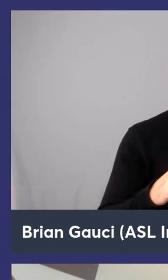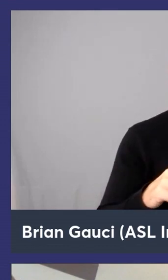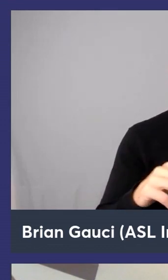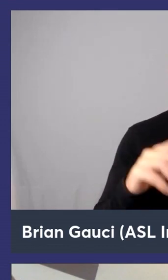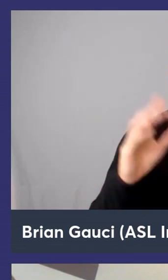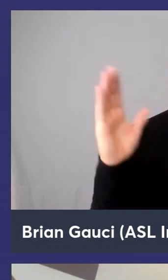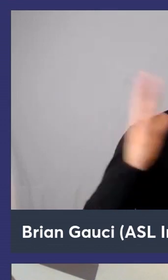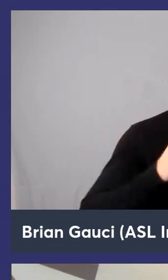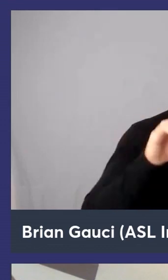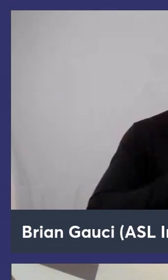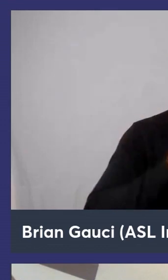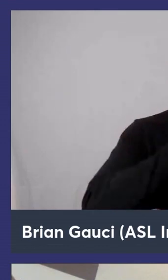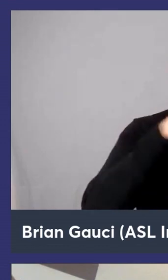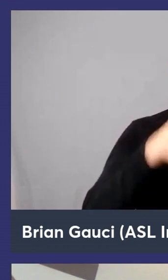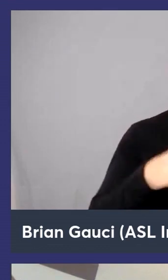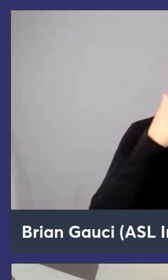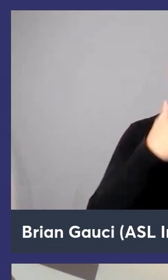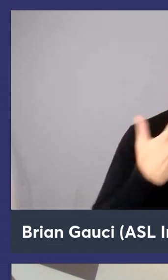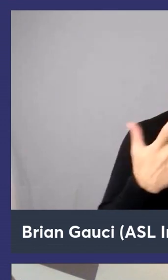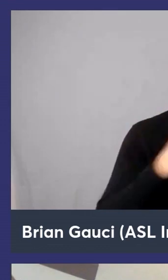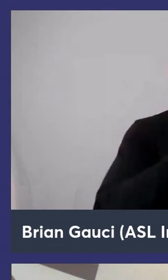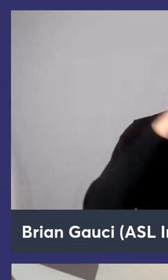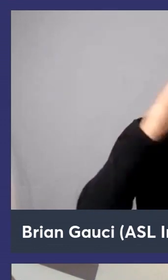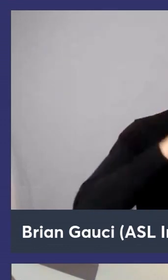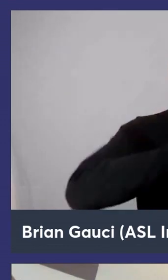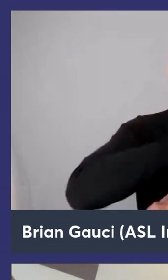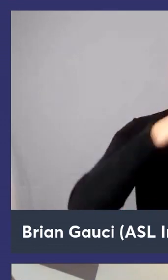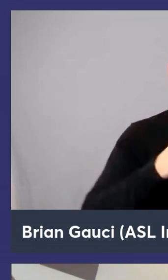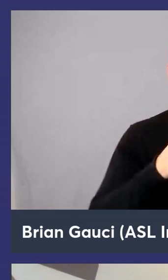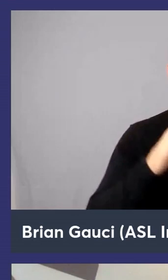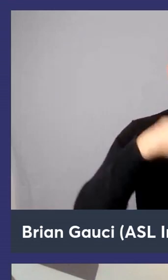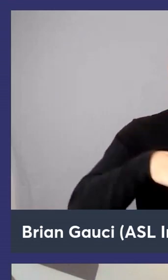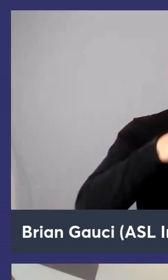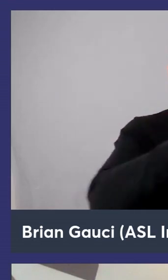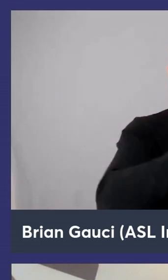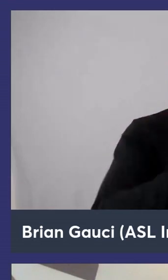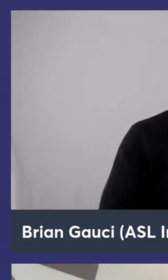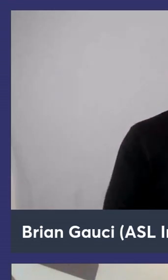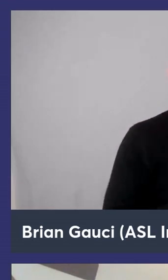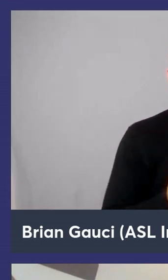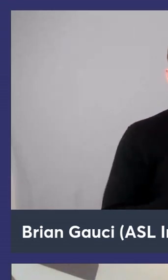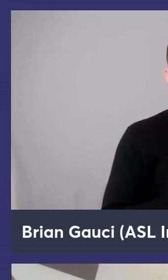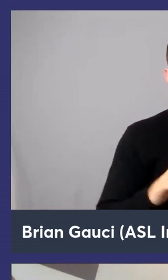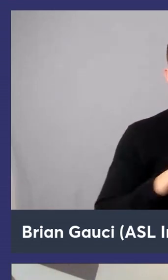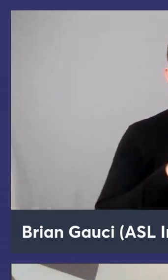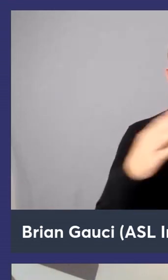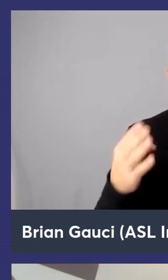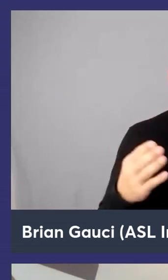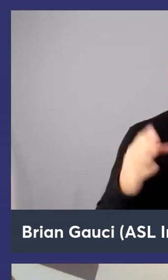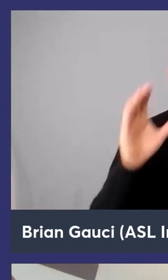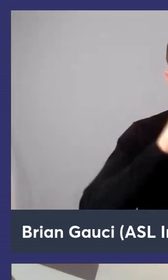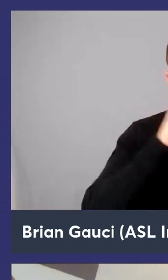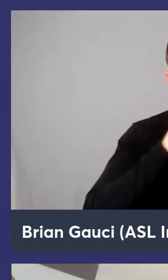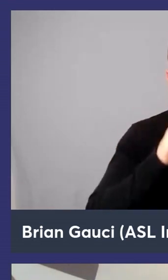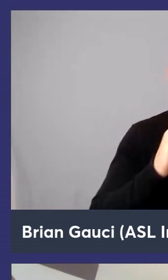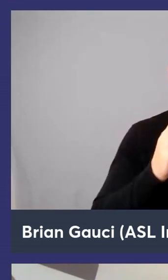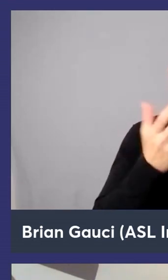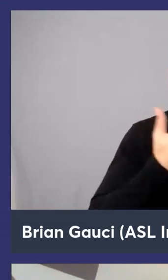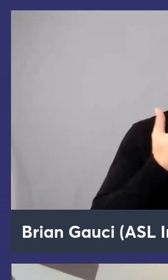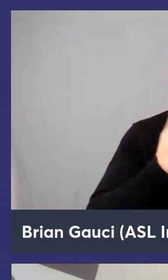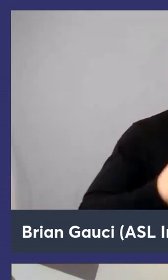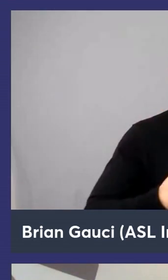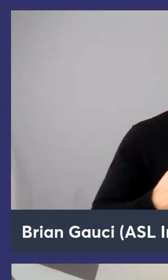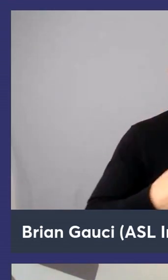unpredictable, right? So with OpenSearch Serverless, you don't have to worry about any of those. All